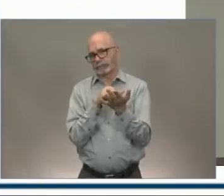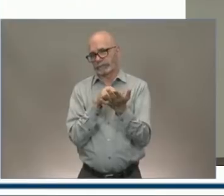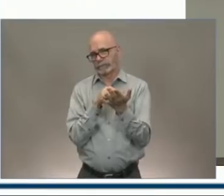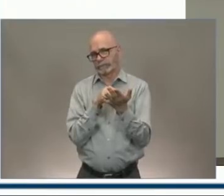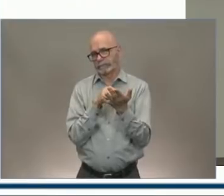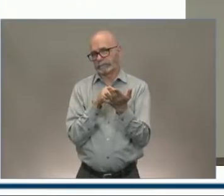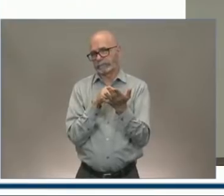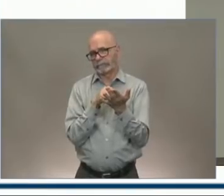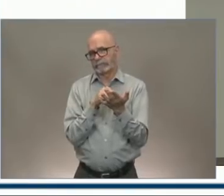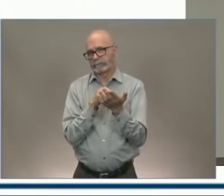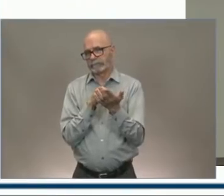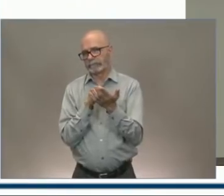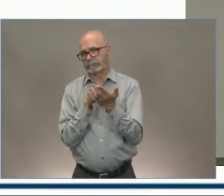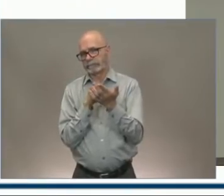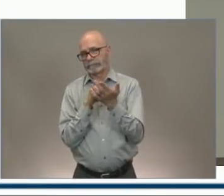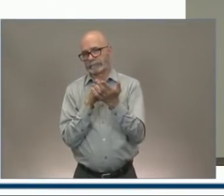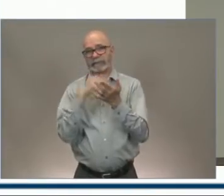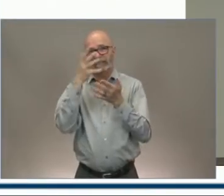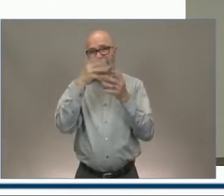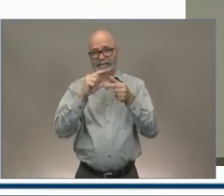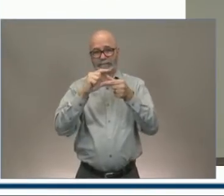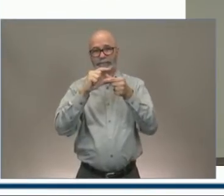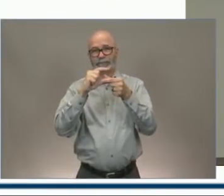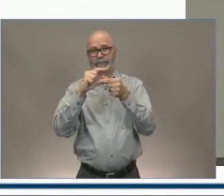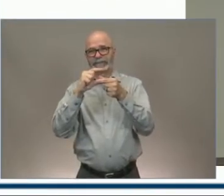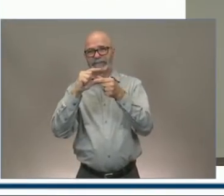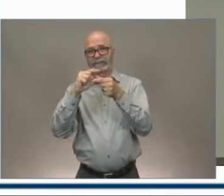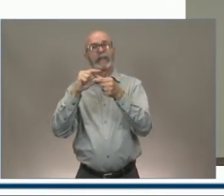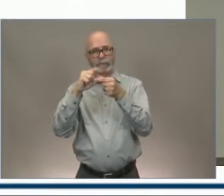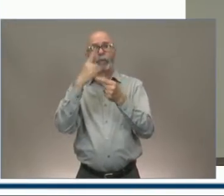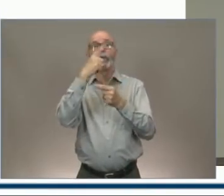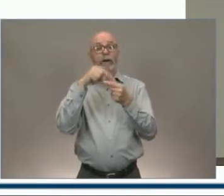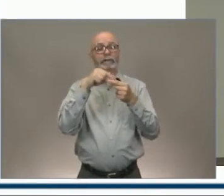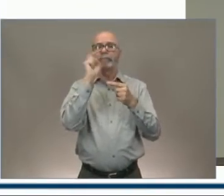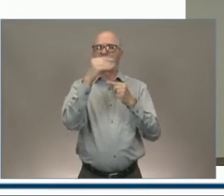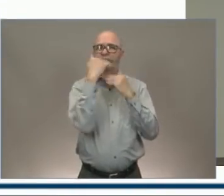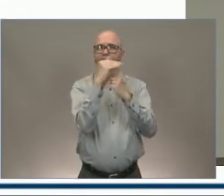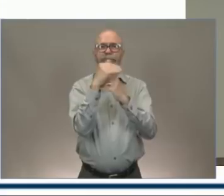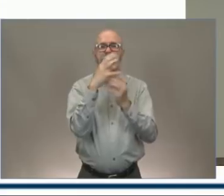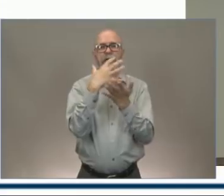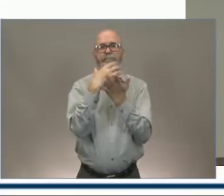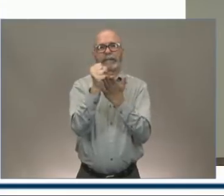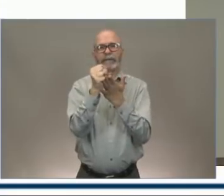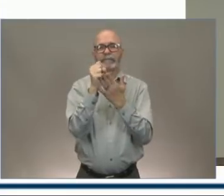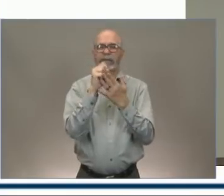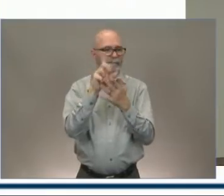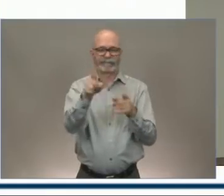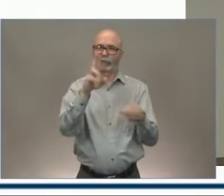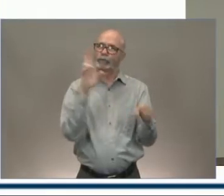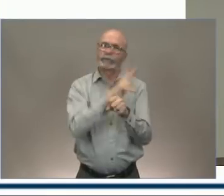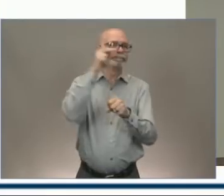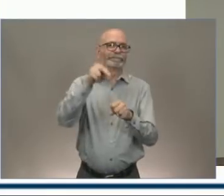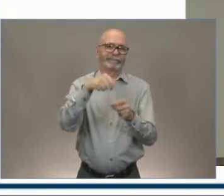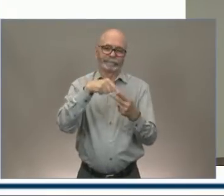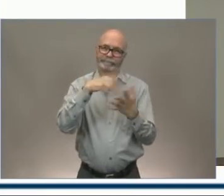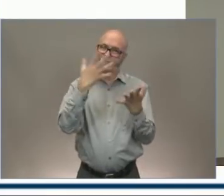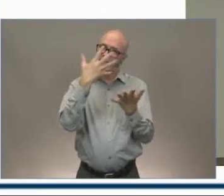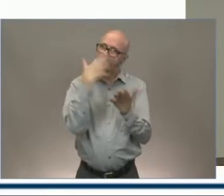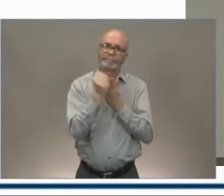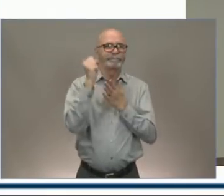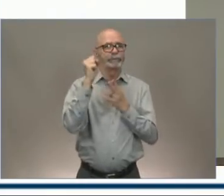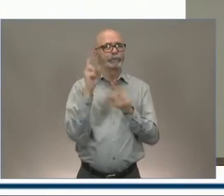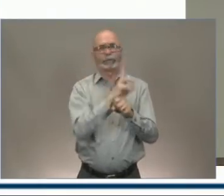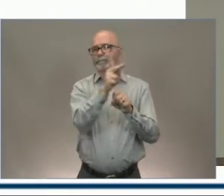month's time, and we would need those. Therefore, we would need to have a plan to use them immediately. So we